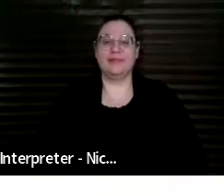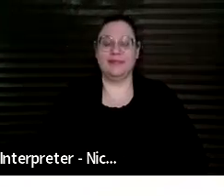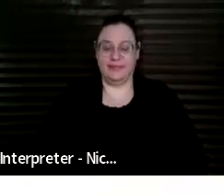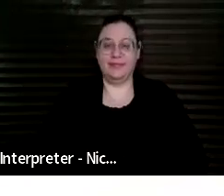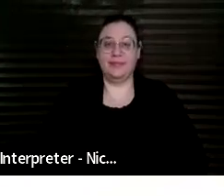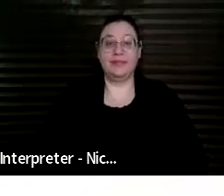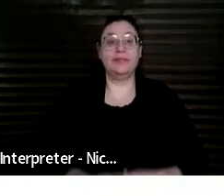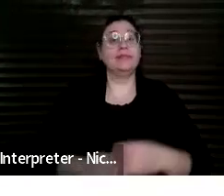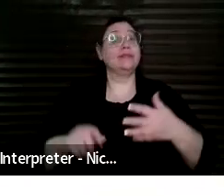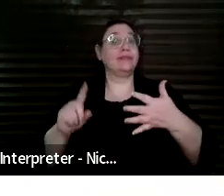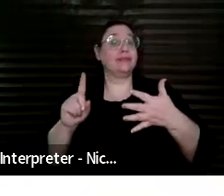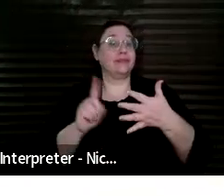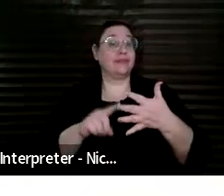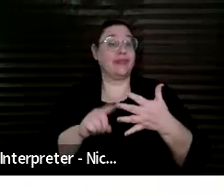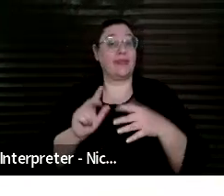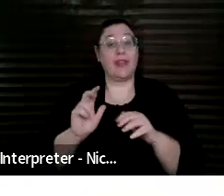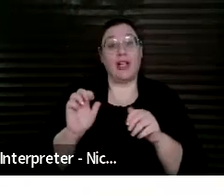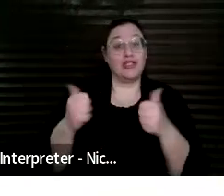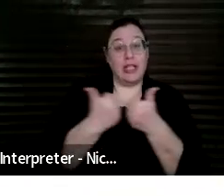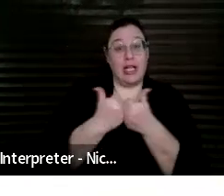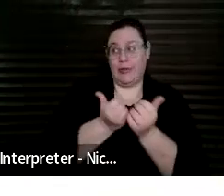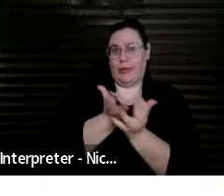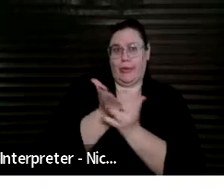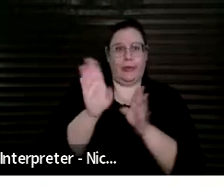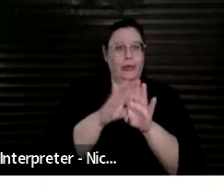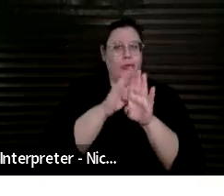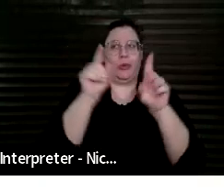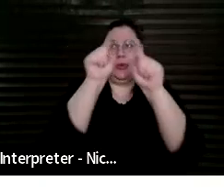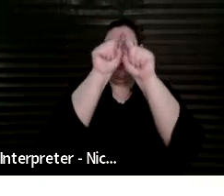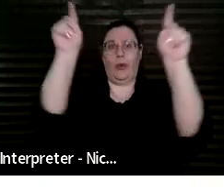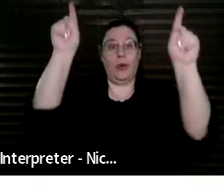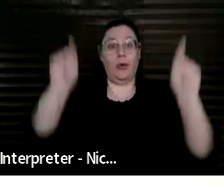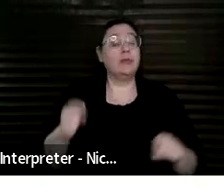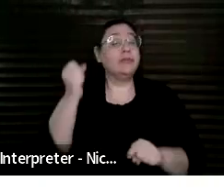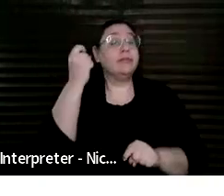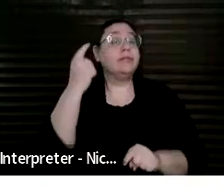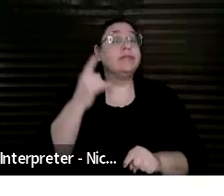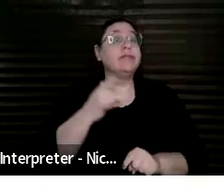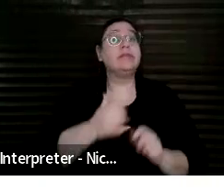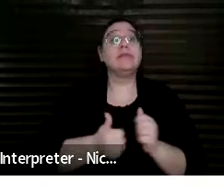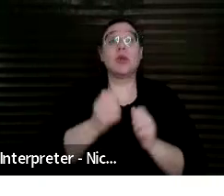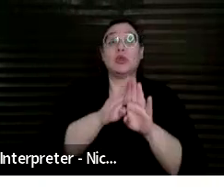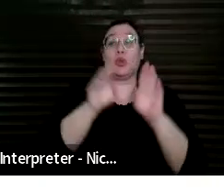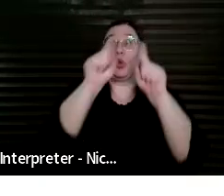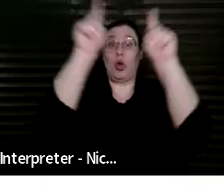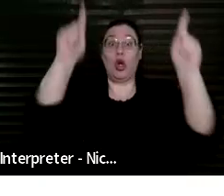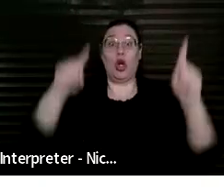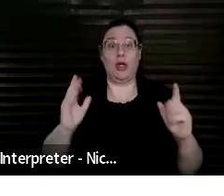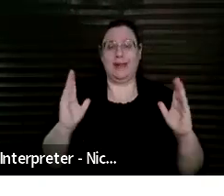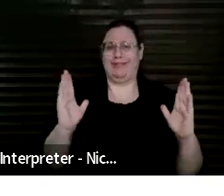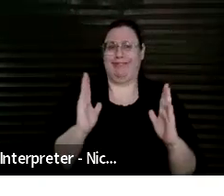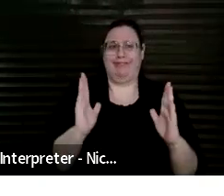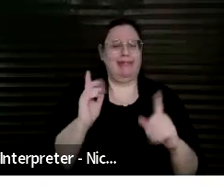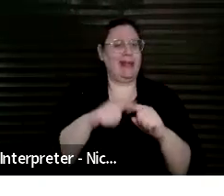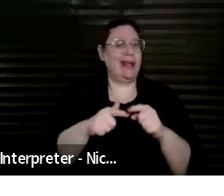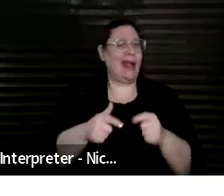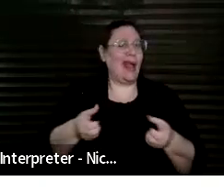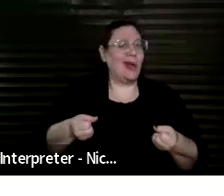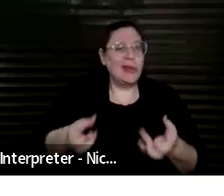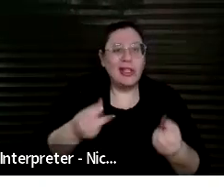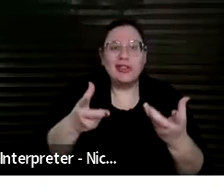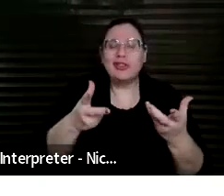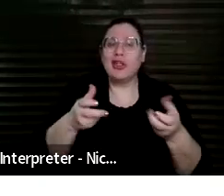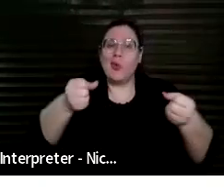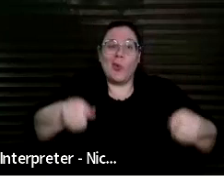A third challenge is moving through doorways. Most doorways are not wide enough to accommodate wheelchairs, walkers, canes,